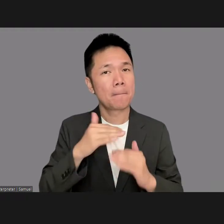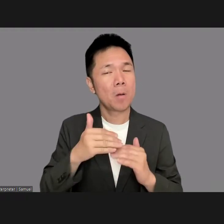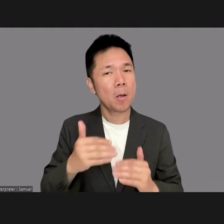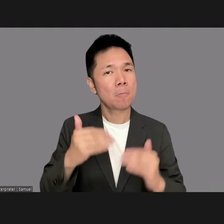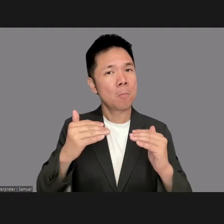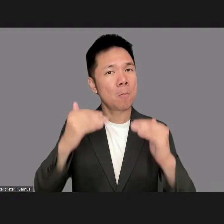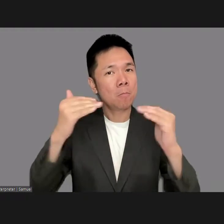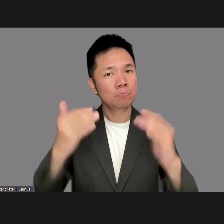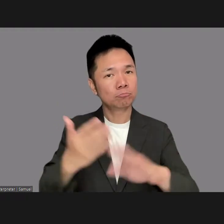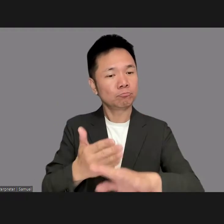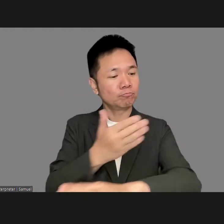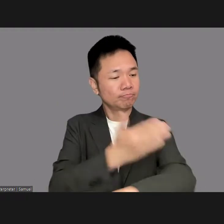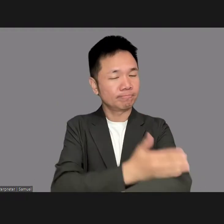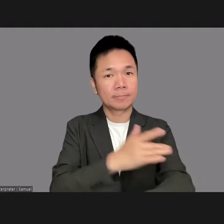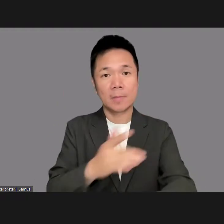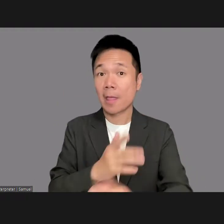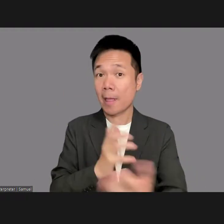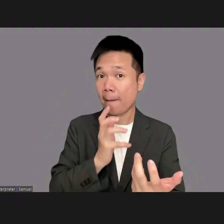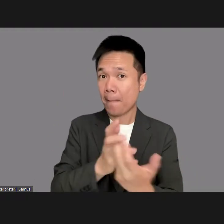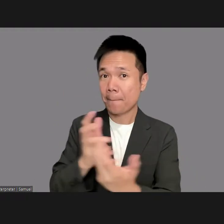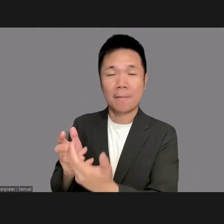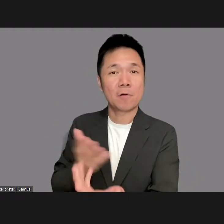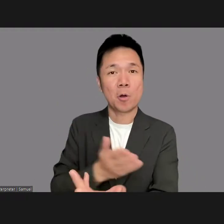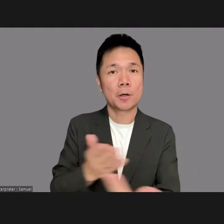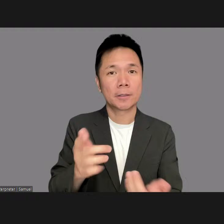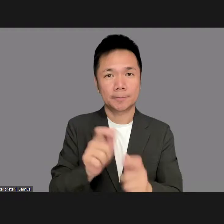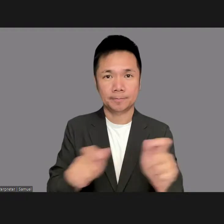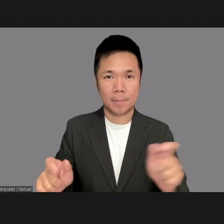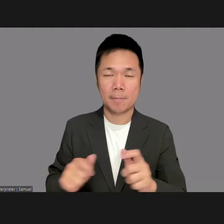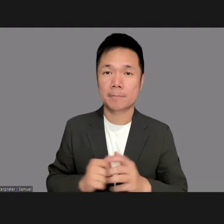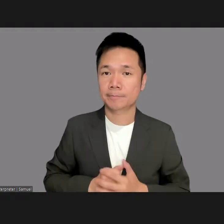members. So I will share my screen, just a moment.